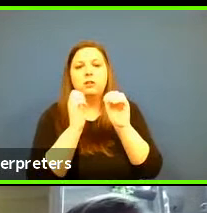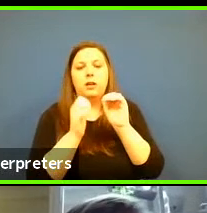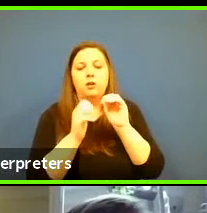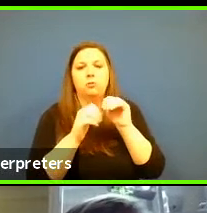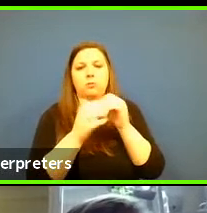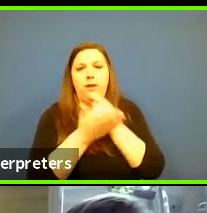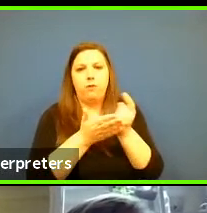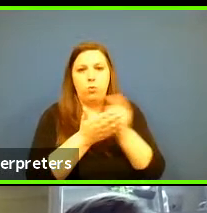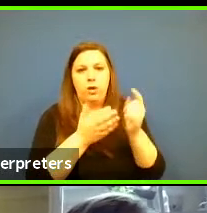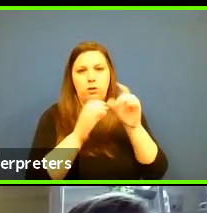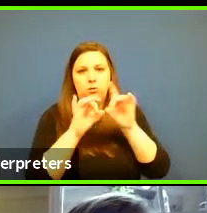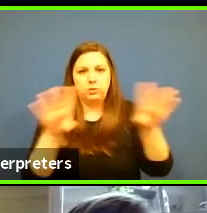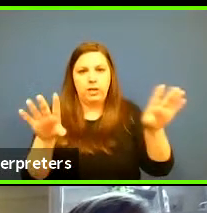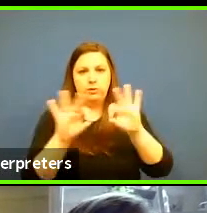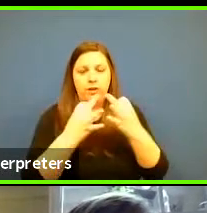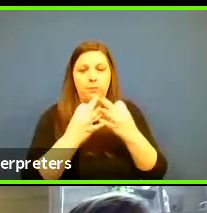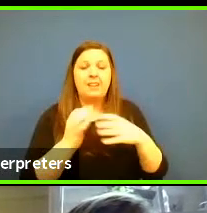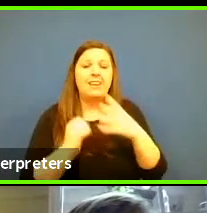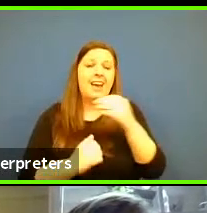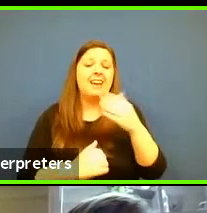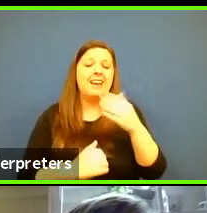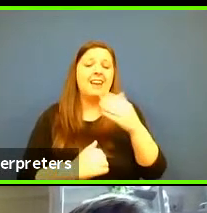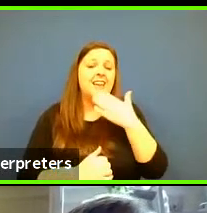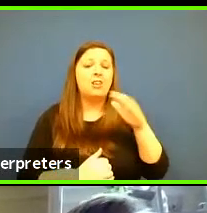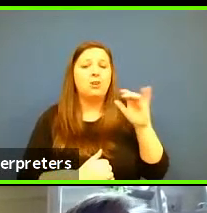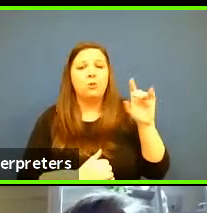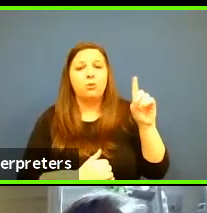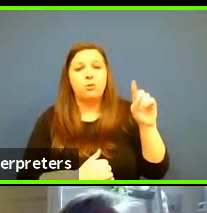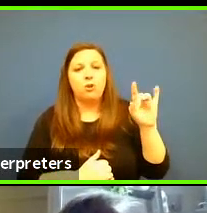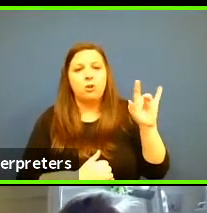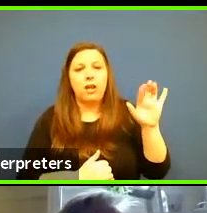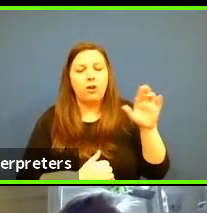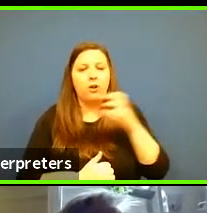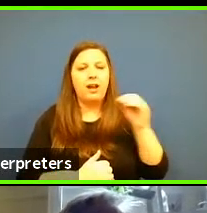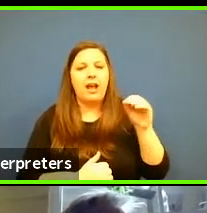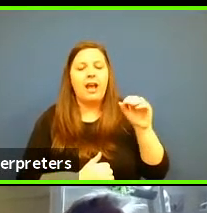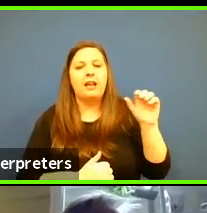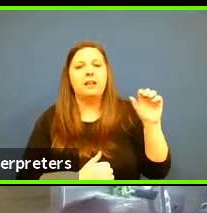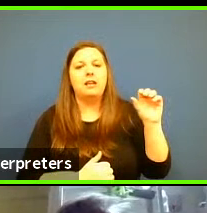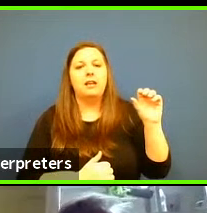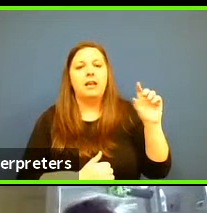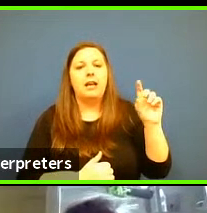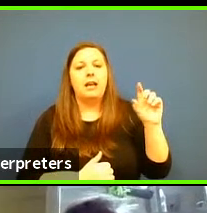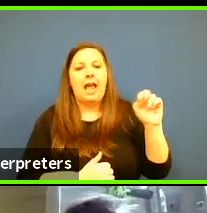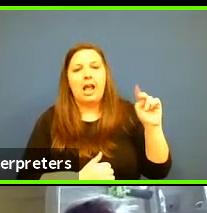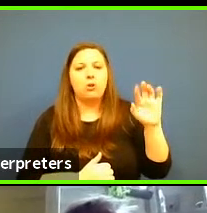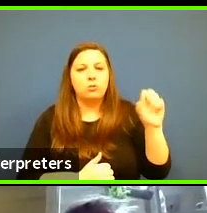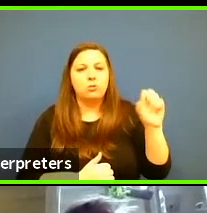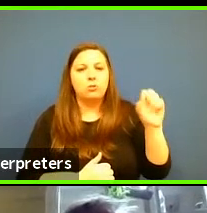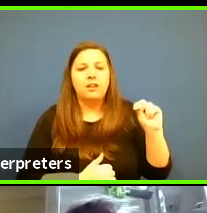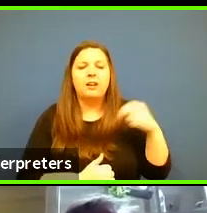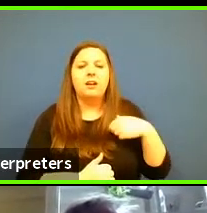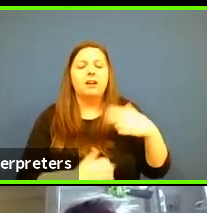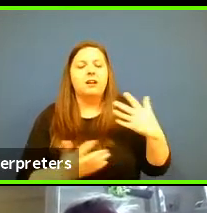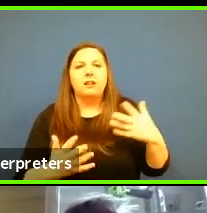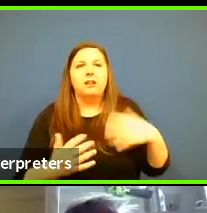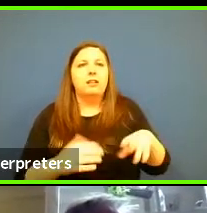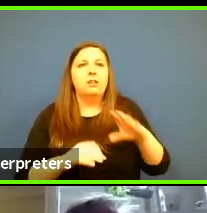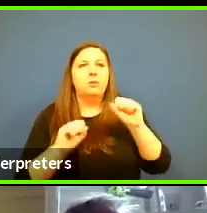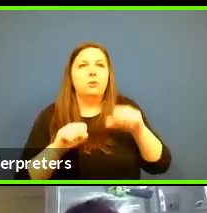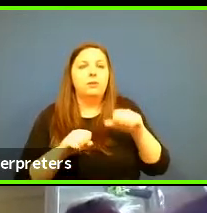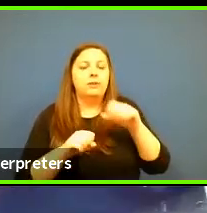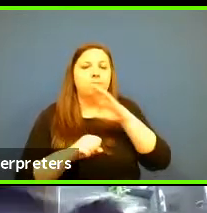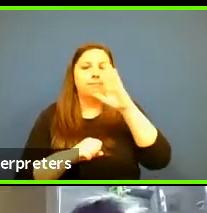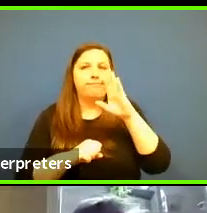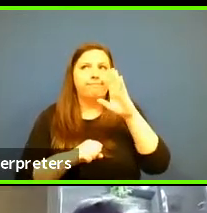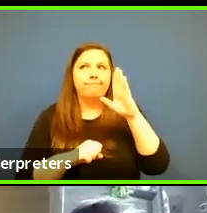And thank you, Dr. Anderson. And I didn't mean it that way. It's just so frustrating. Like, you can never find that sweet spot of the best way. So we've